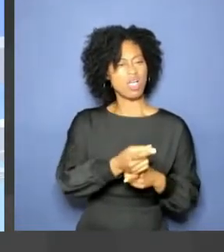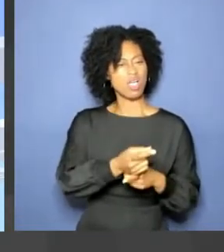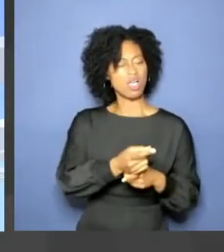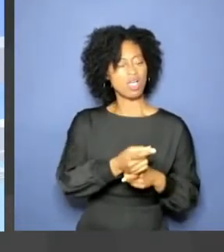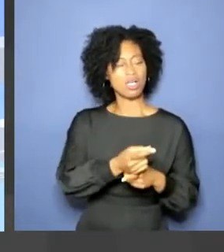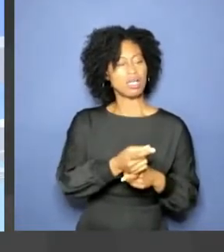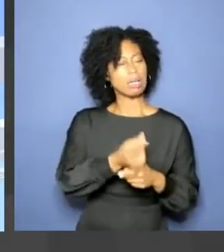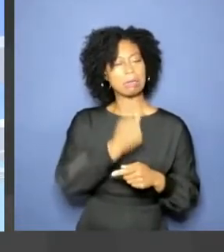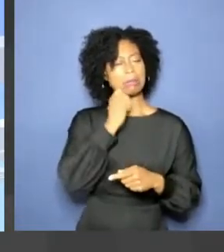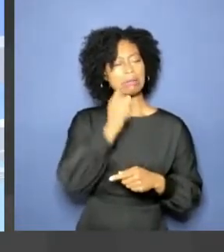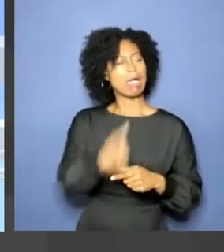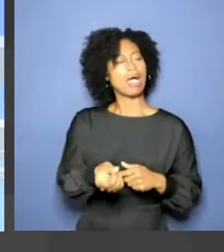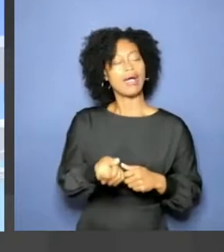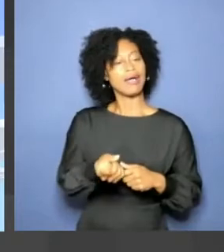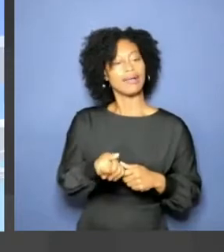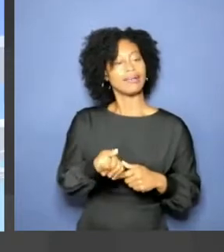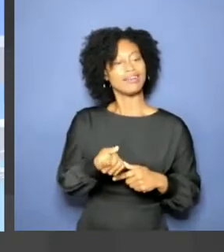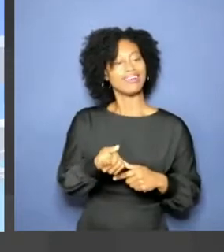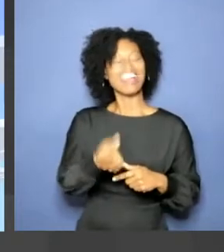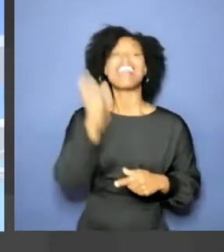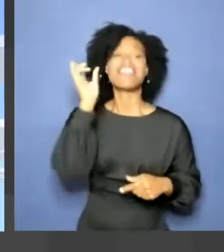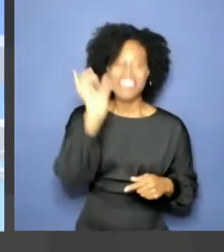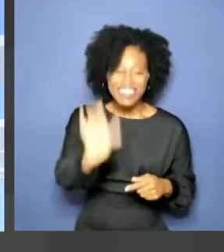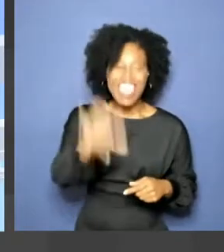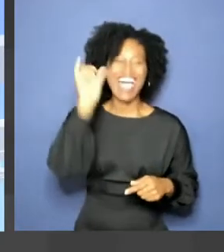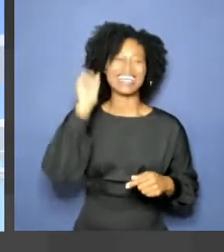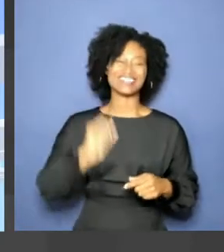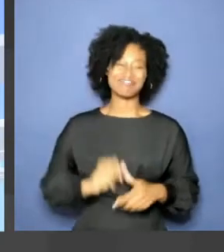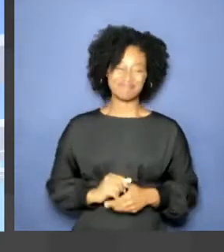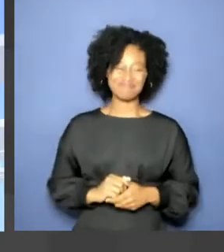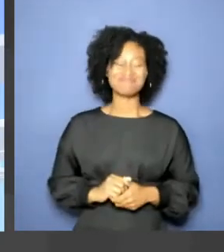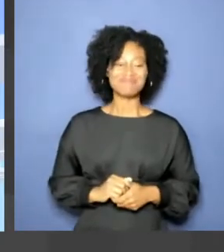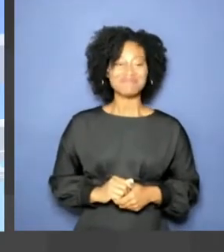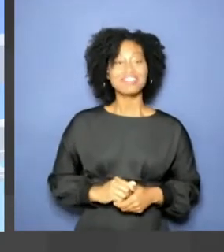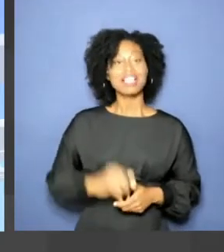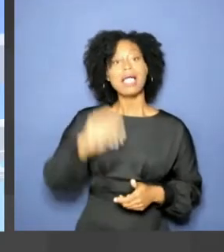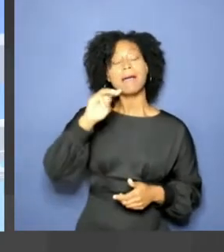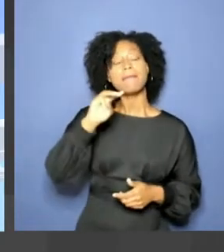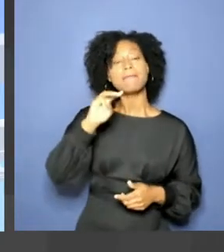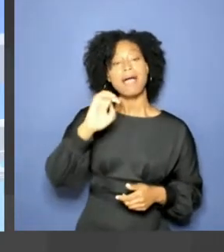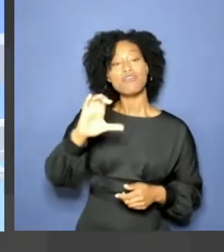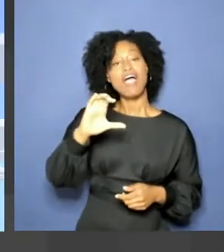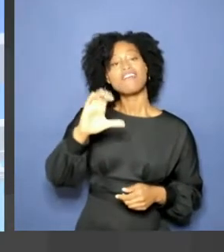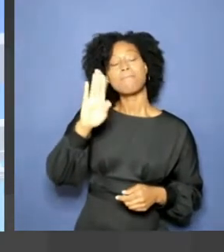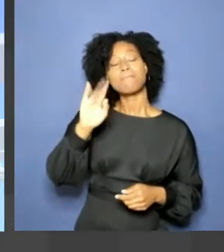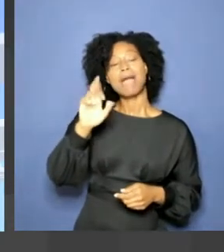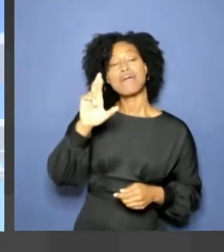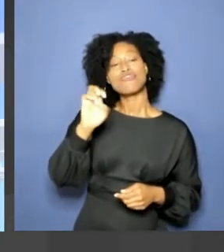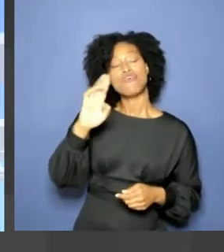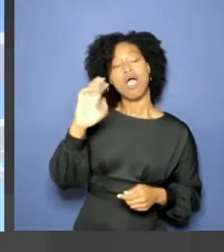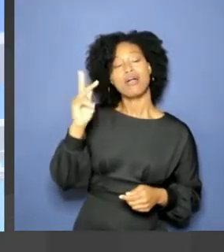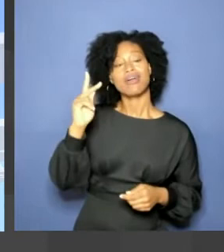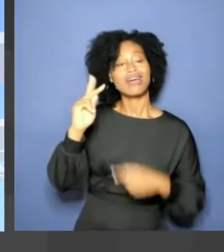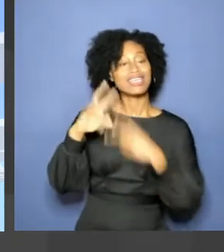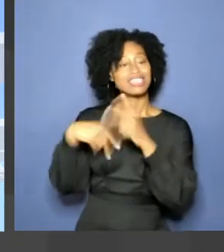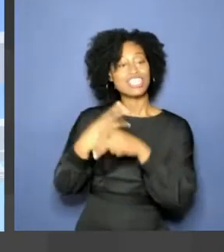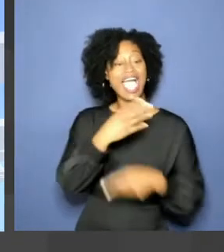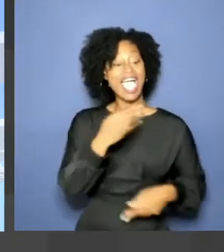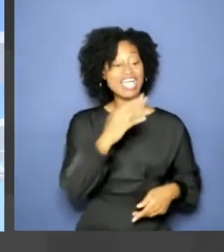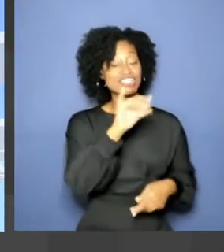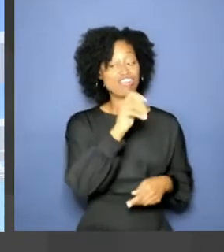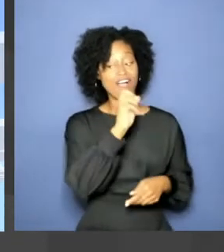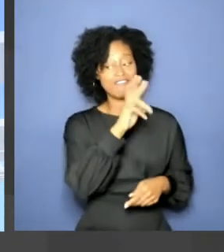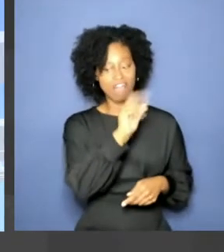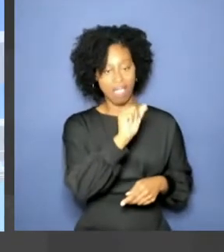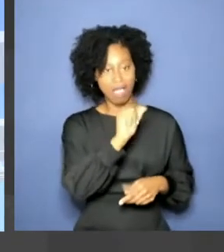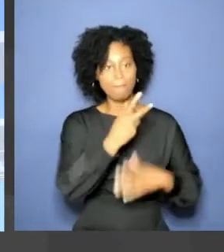Absolutely not. That's the ticket. Minecraft Bedrock Edition and Minecraft Java Edition are coming to